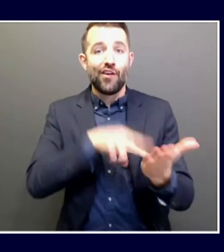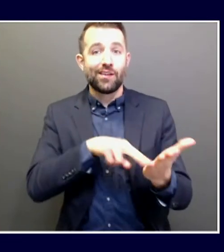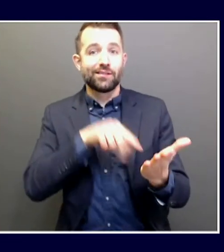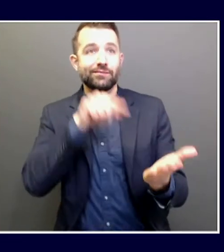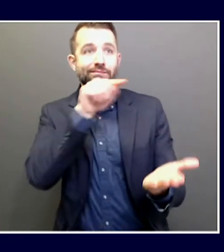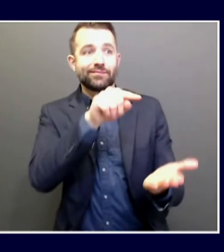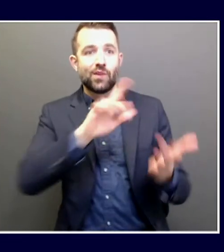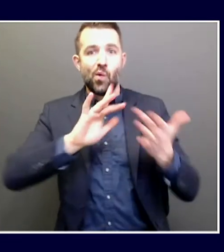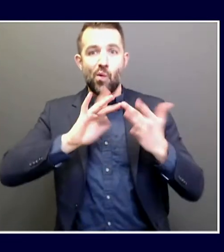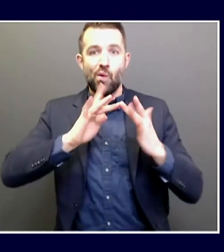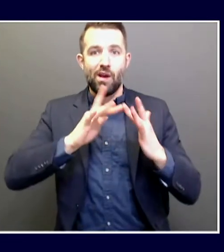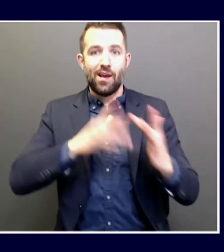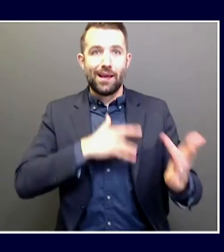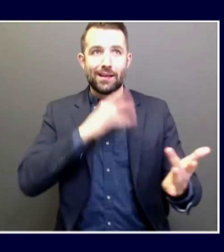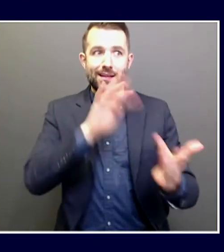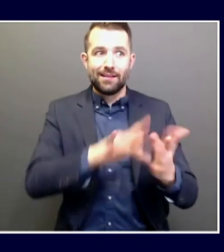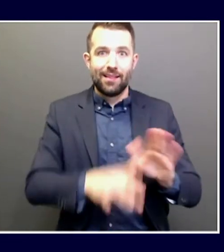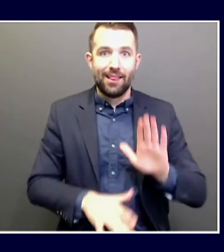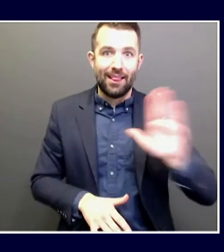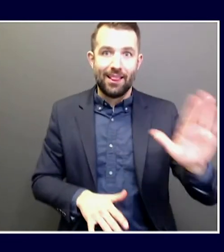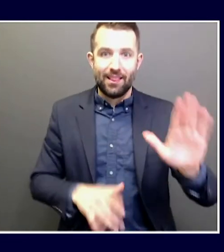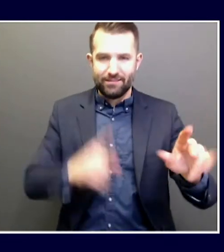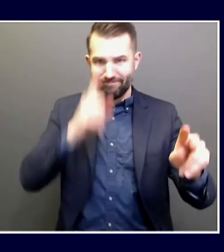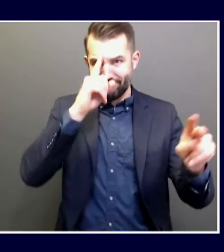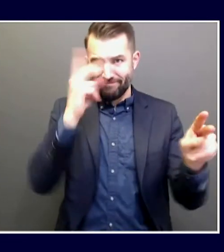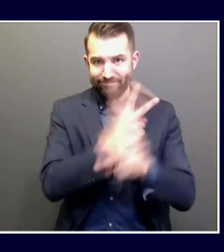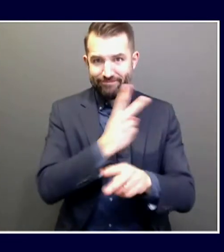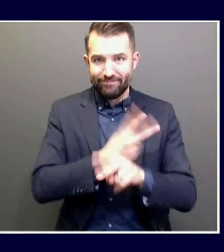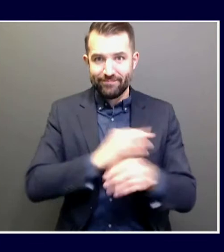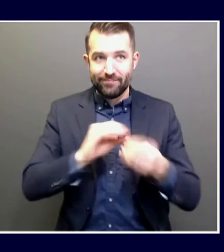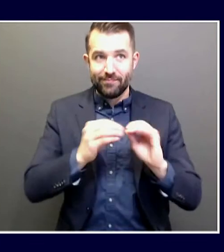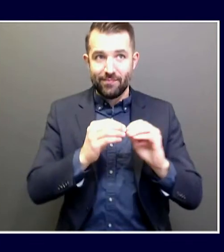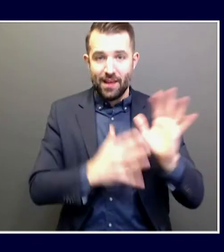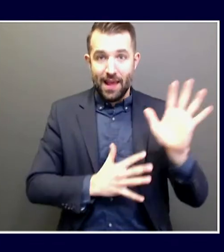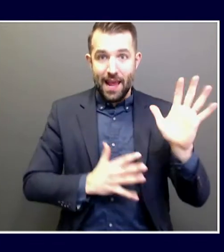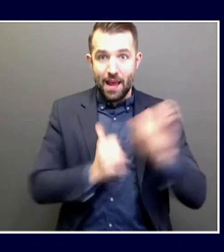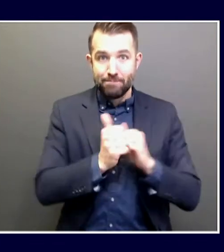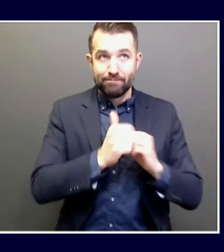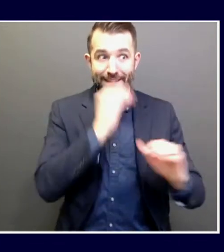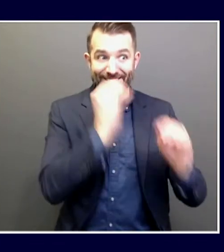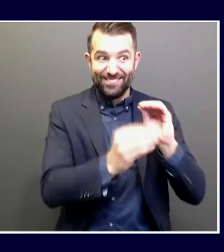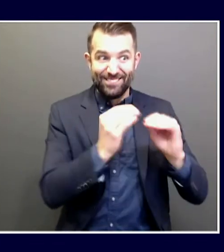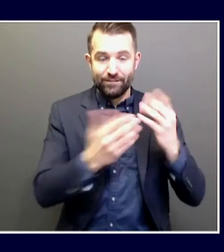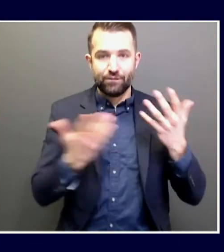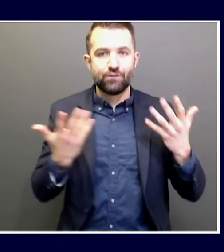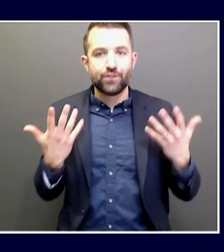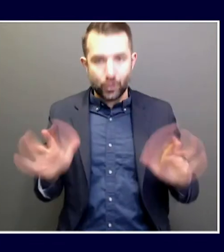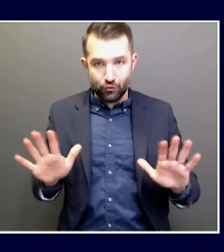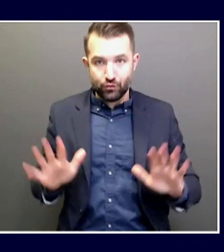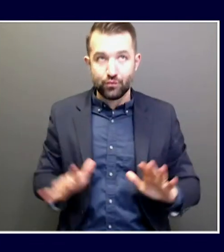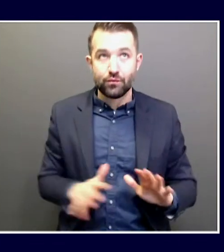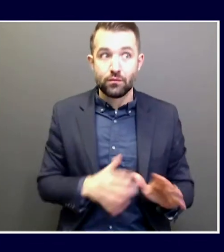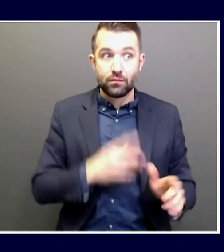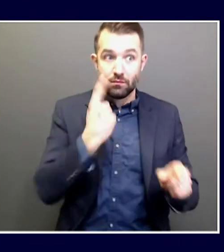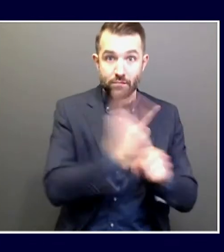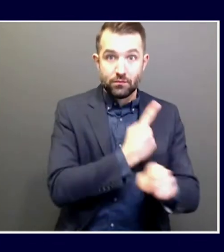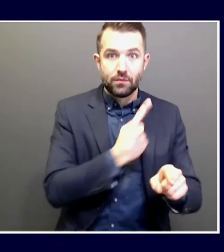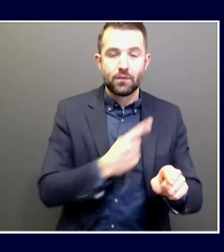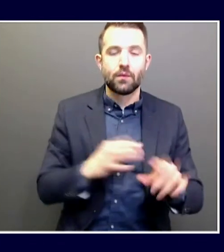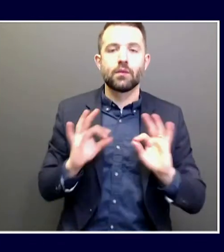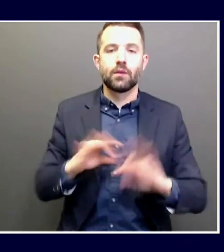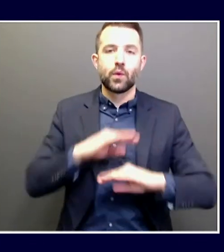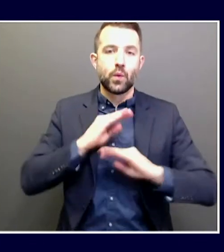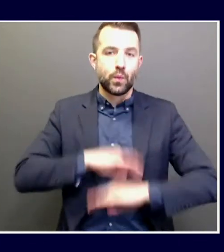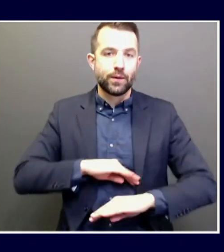be updated, got it updated, reprogrammed it, reevaluated all the data, and it is correct as of now. But just to